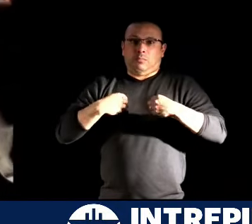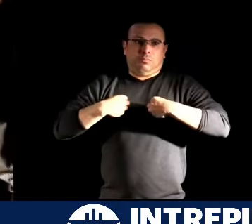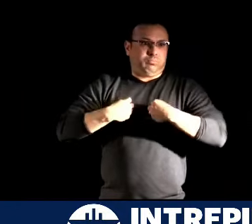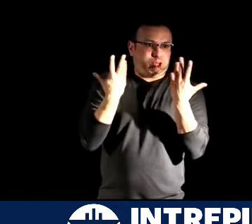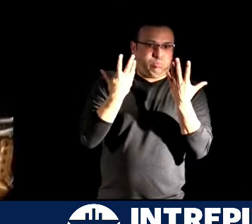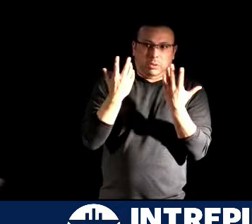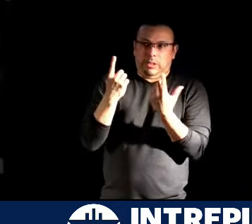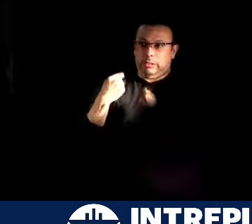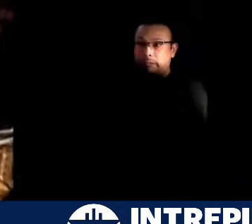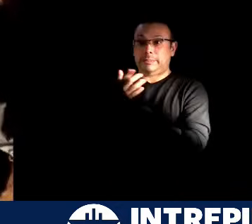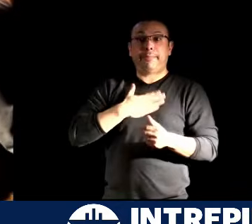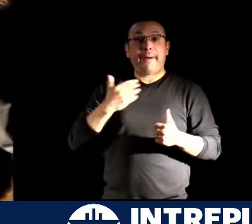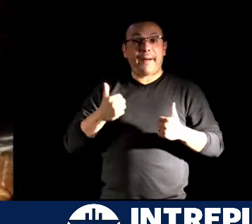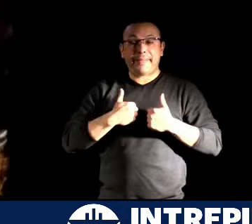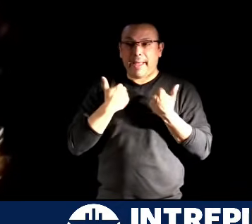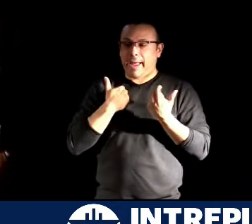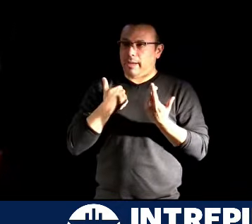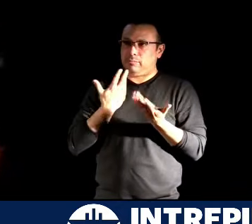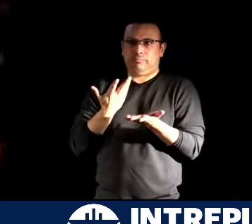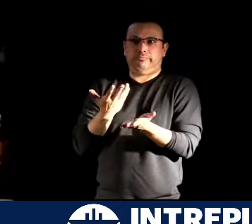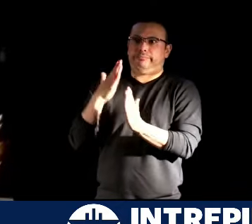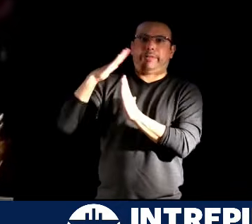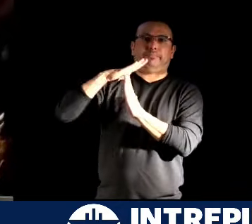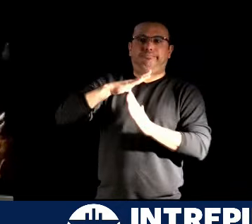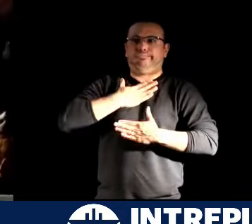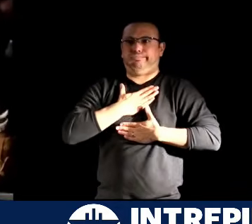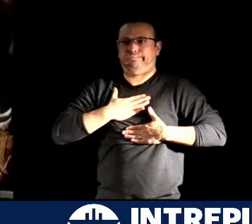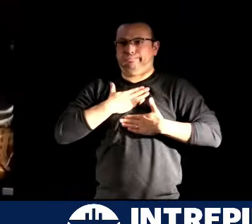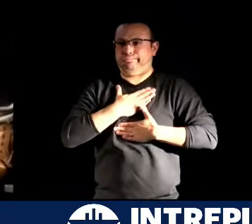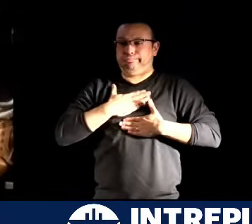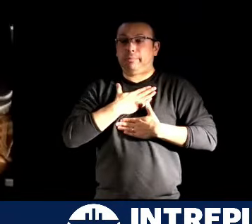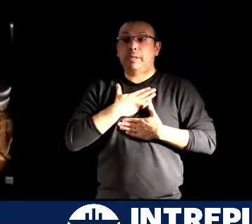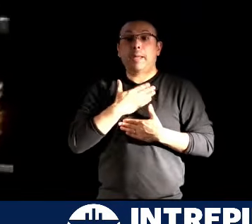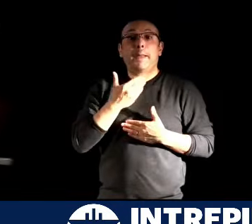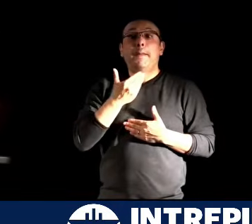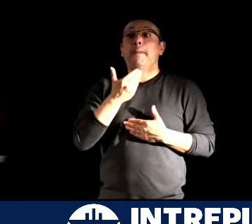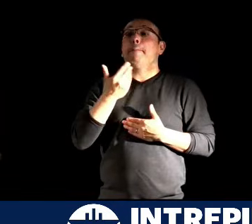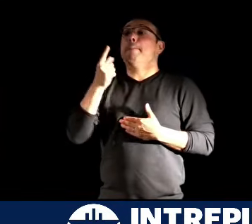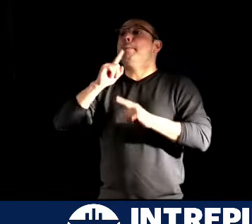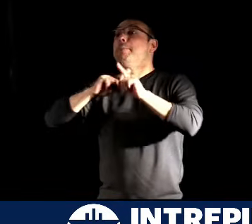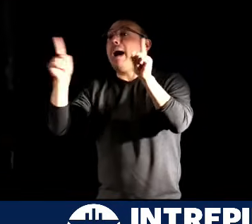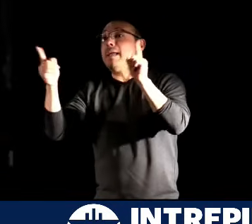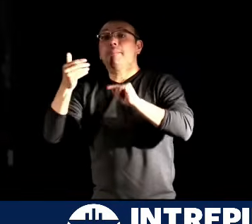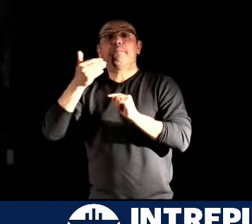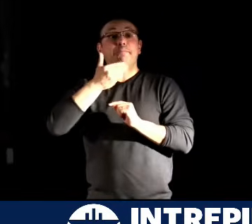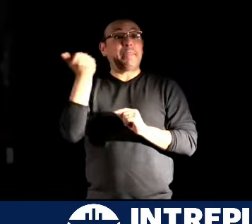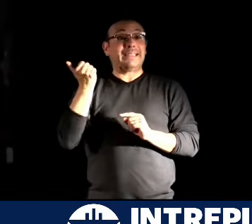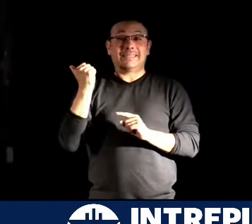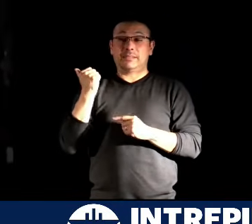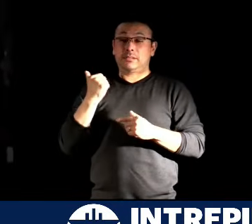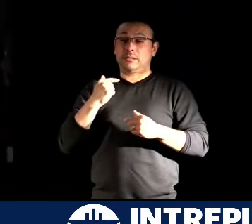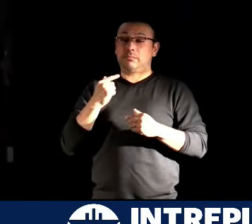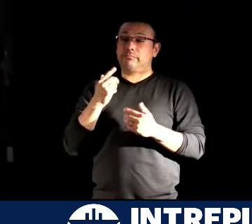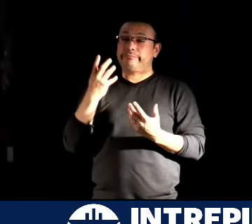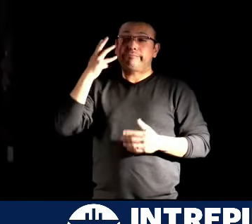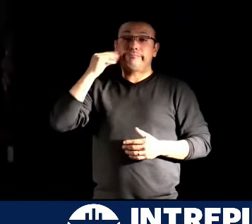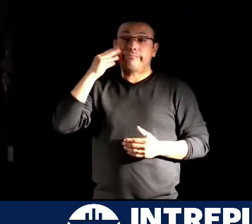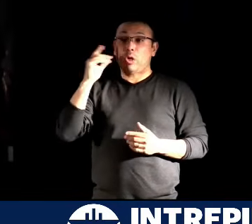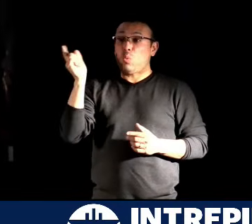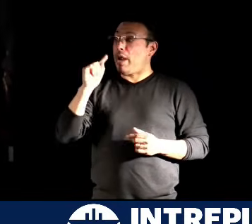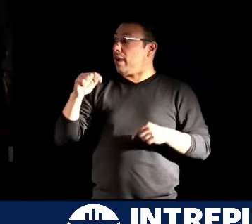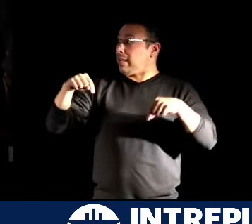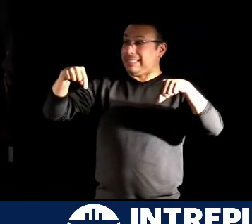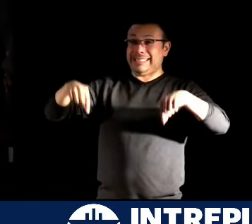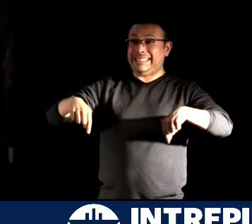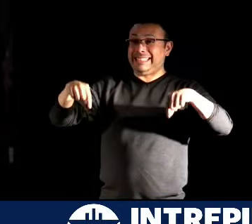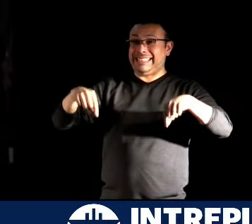life. But there is probably no more exciting place than this one to talk about the space mission like Parker Solar Probe.